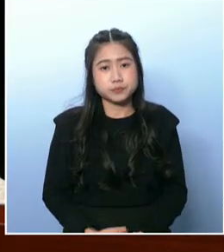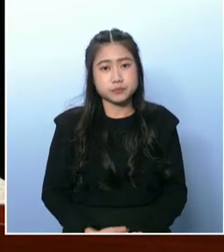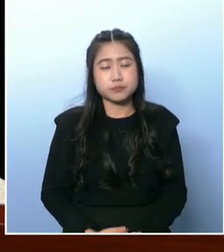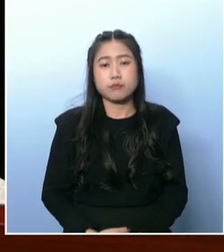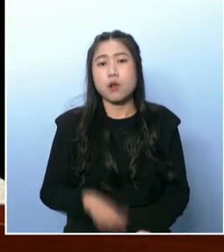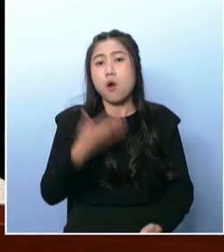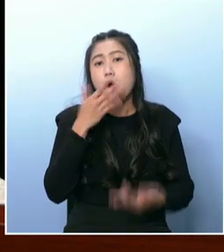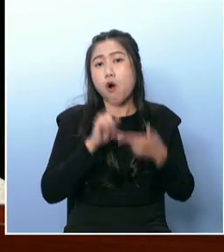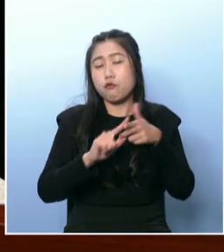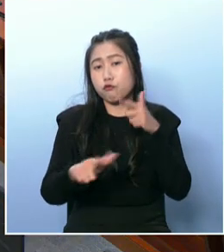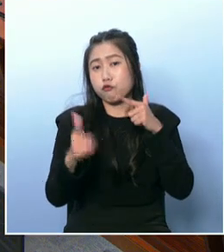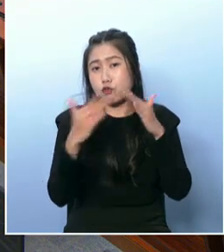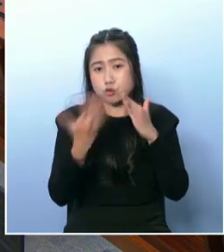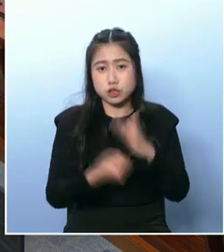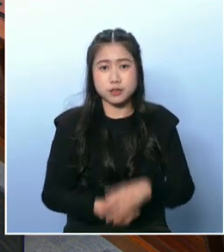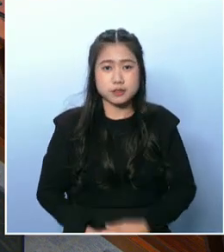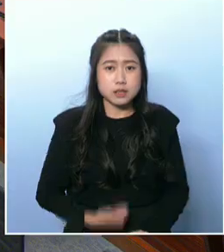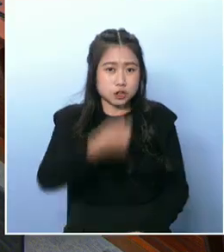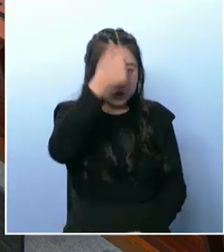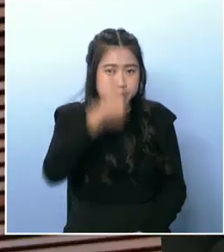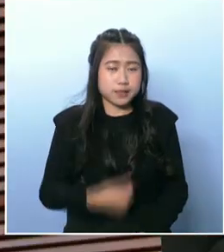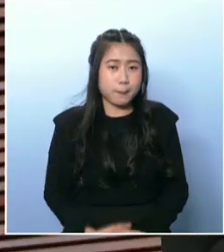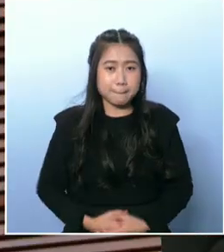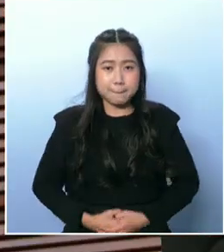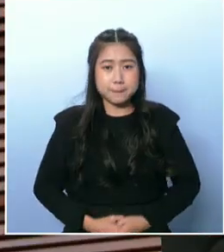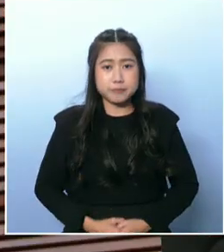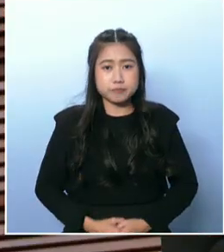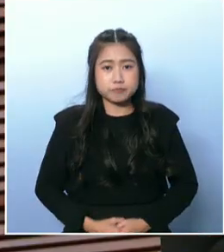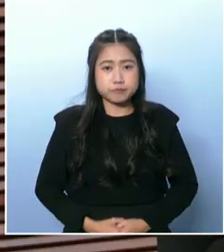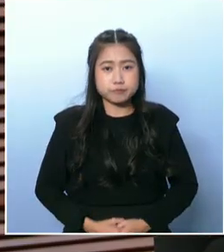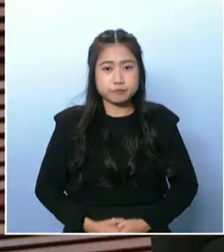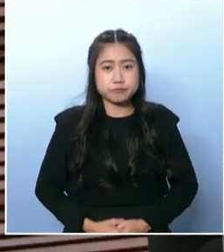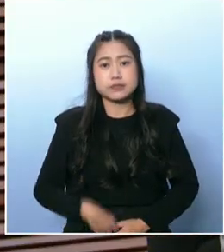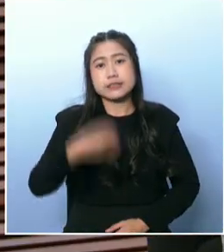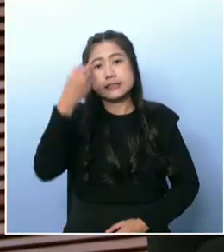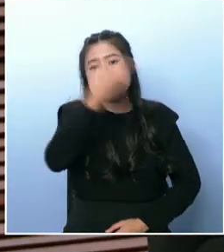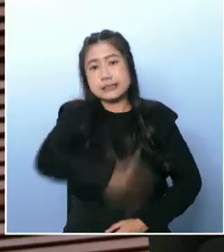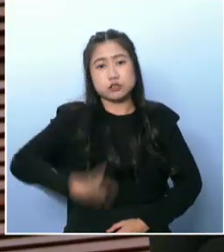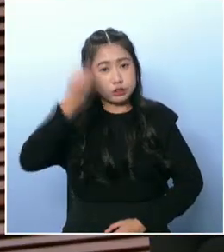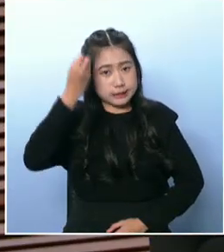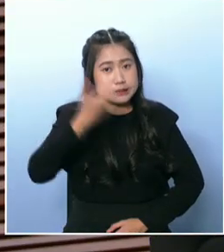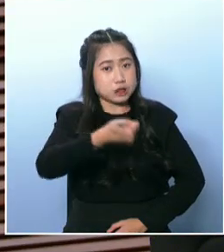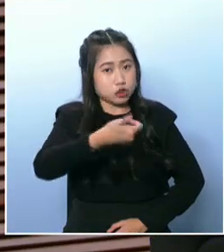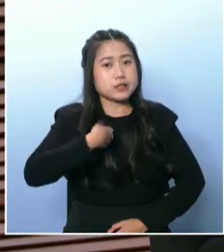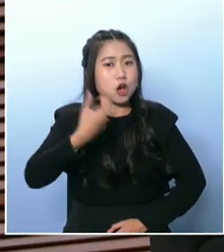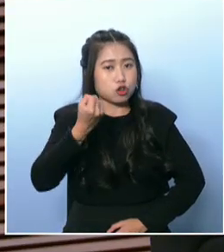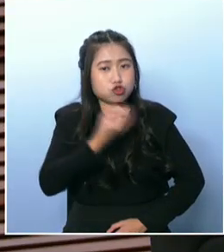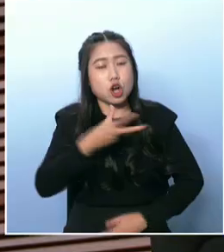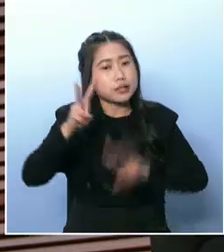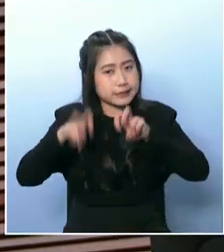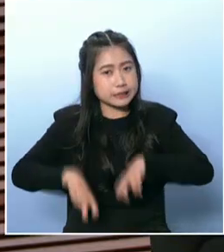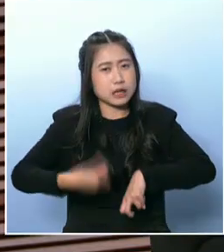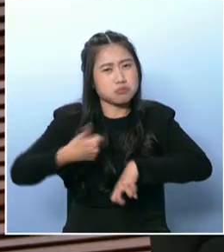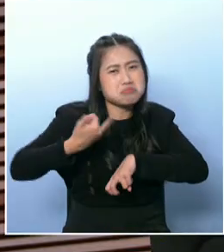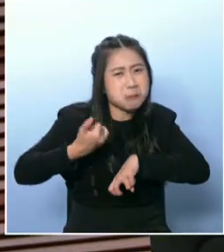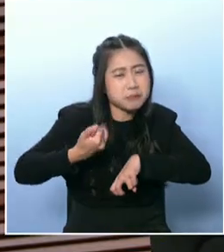RCHEs and RCHDs? Is that possible? Deputy Undersecretary. Well, thank you for the suggestion. We'll go